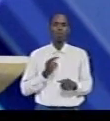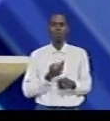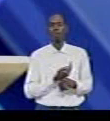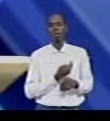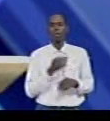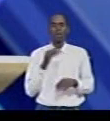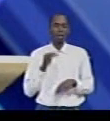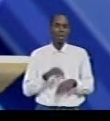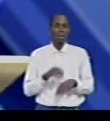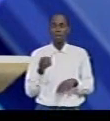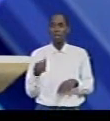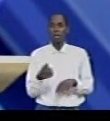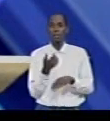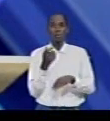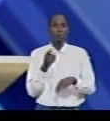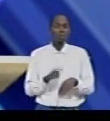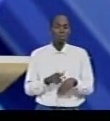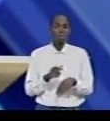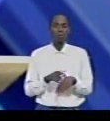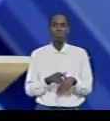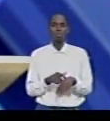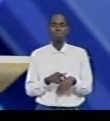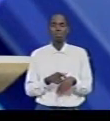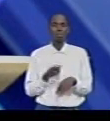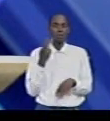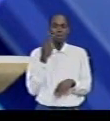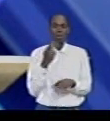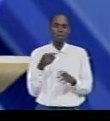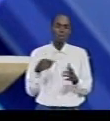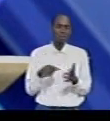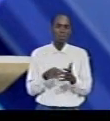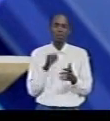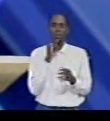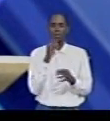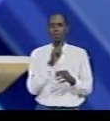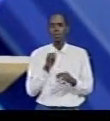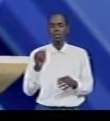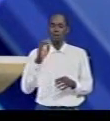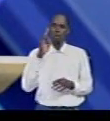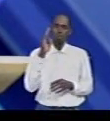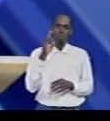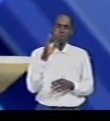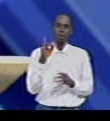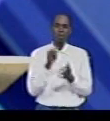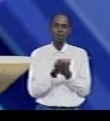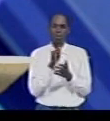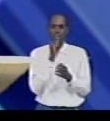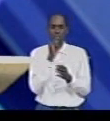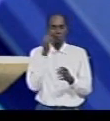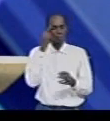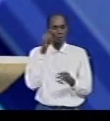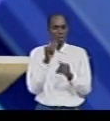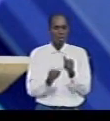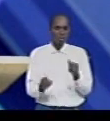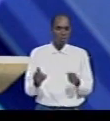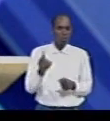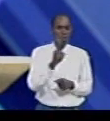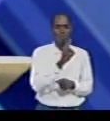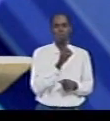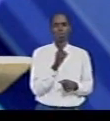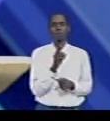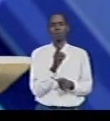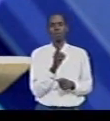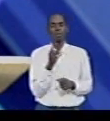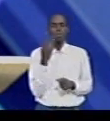you are in the church. It's a study that is directed to every one of us without exception. We look